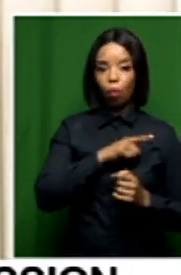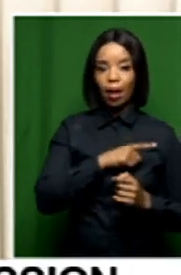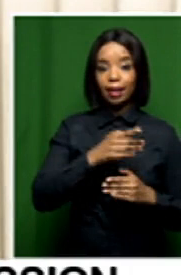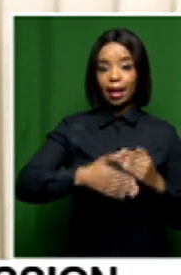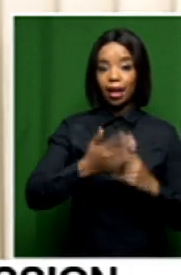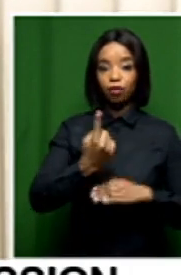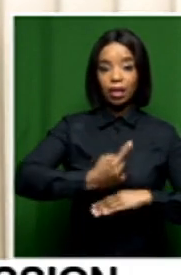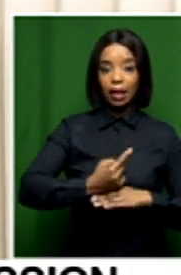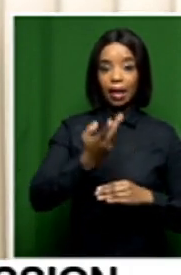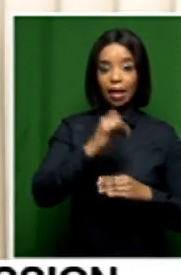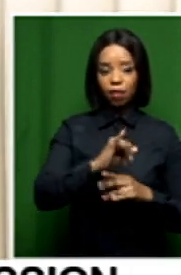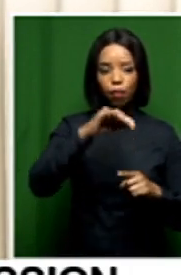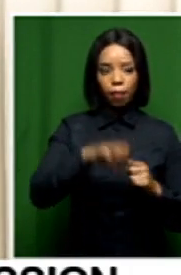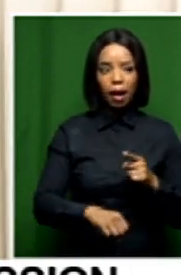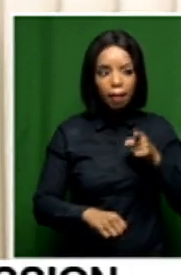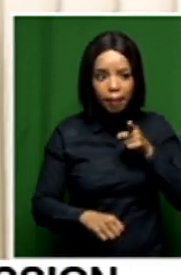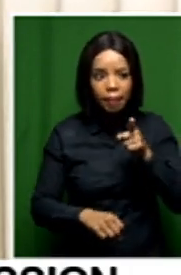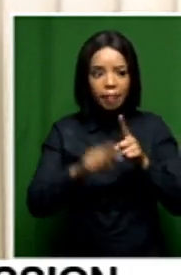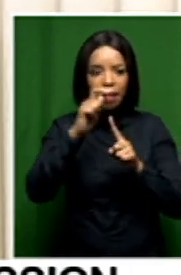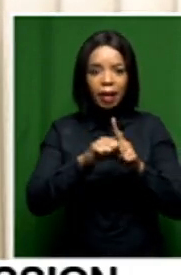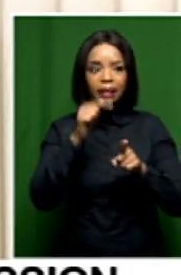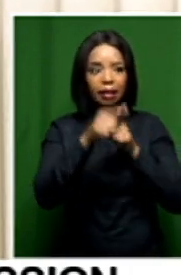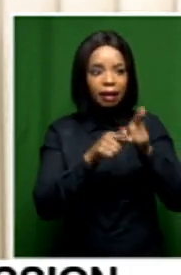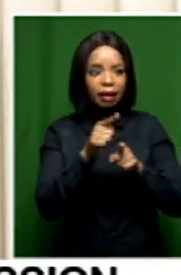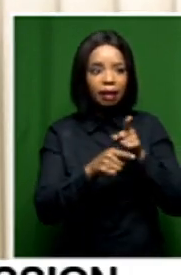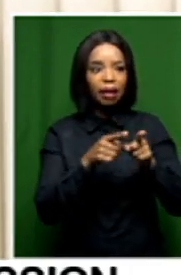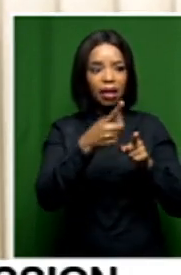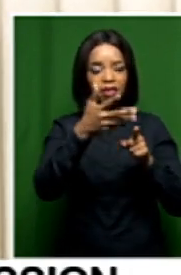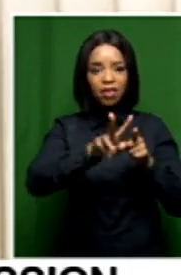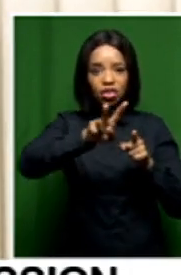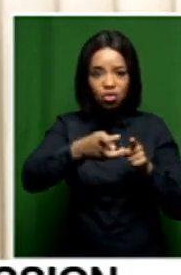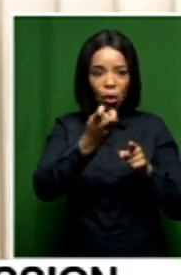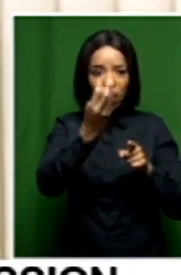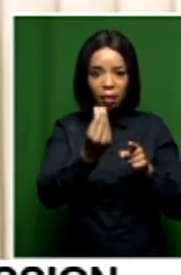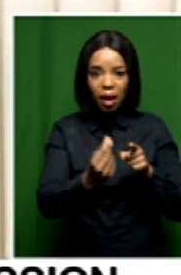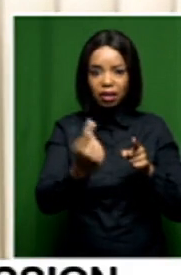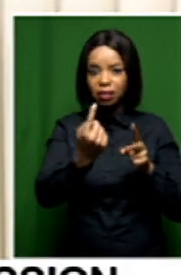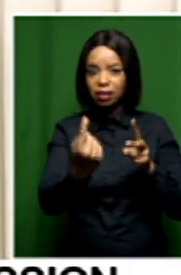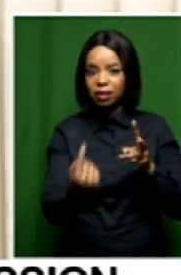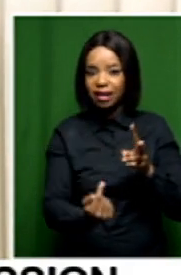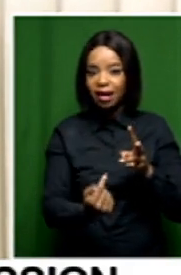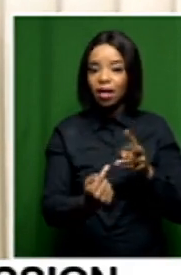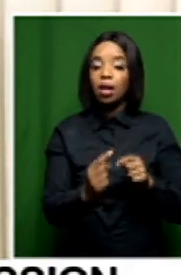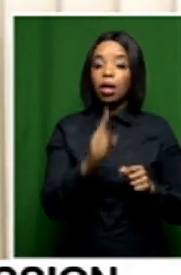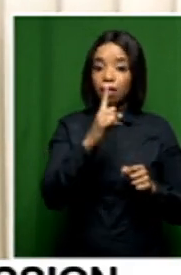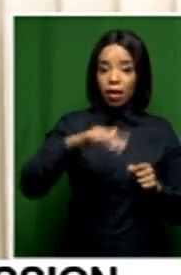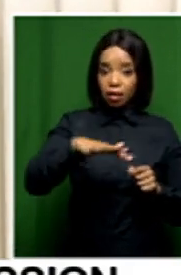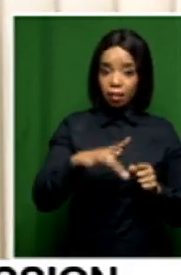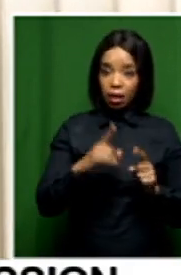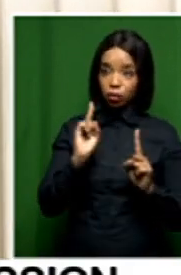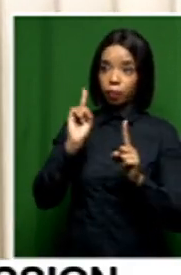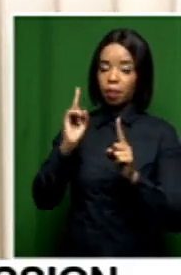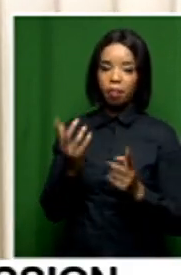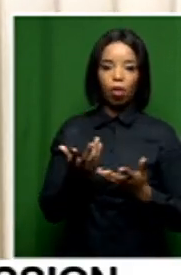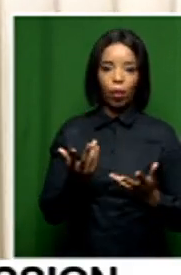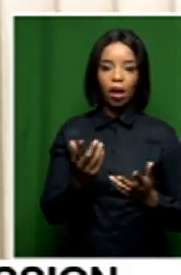misconduct, allegations of monies that have been stolen, the only place in which we can run to, which is the law enforcement agencies,